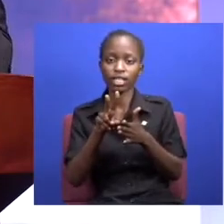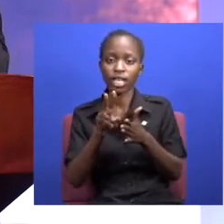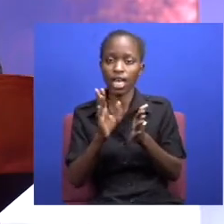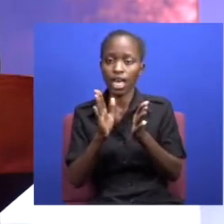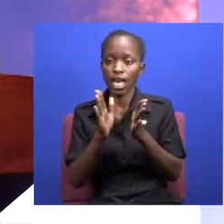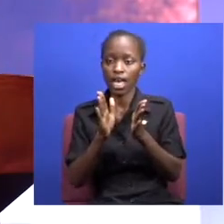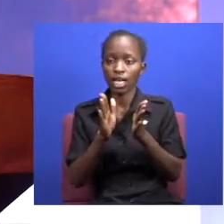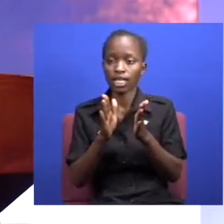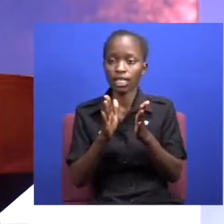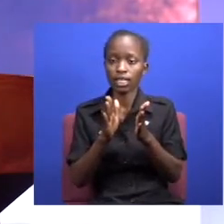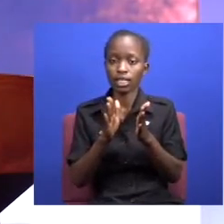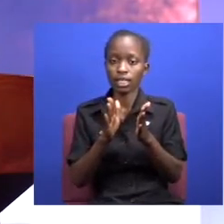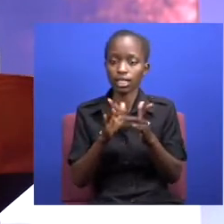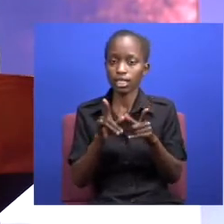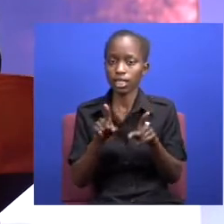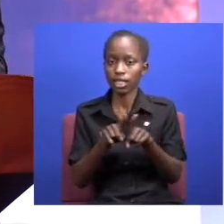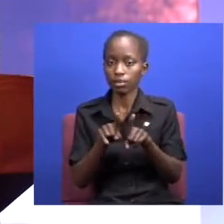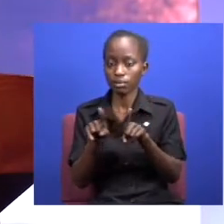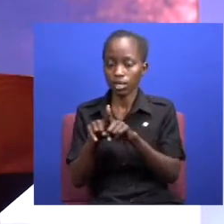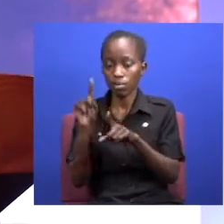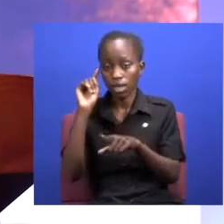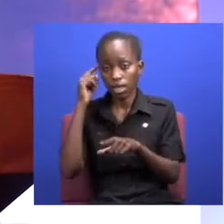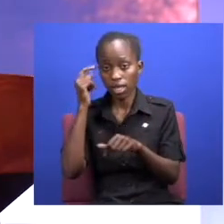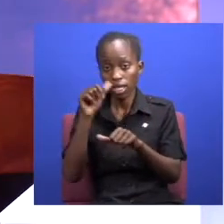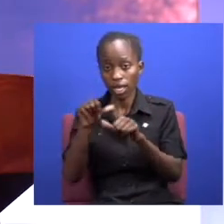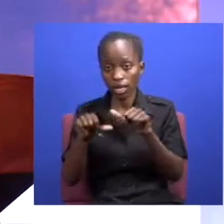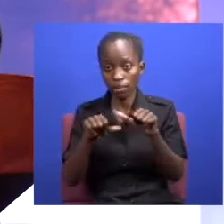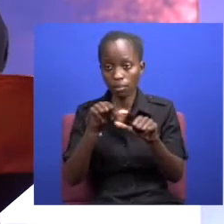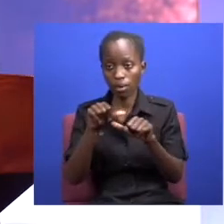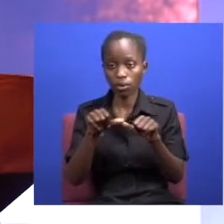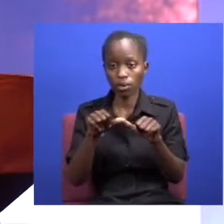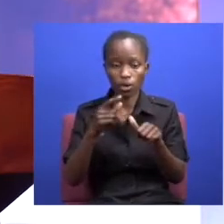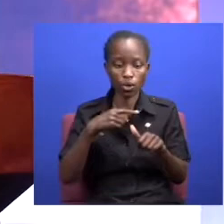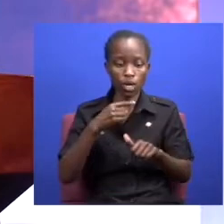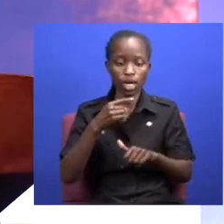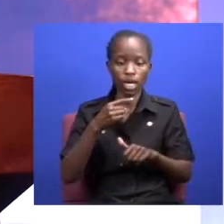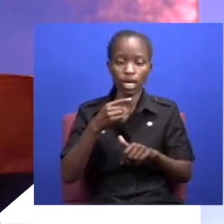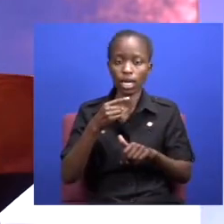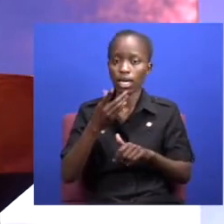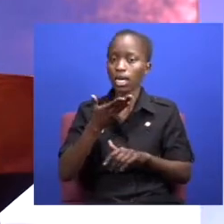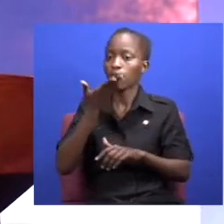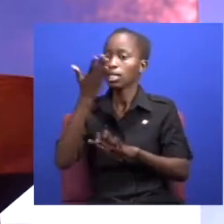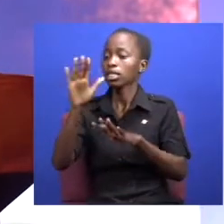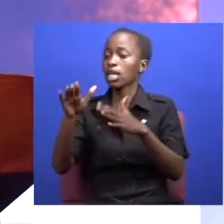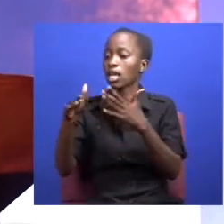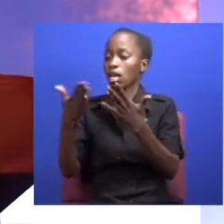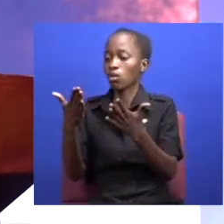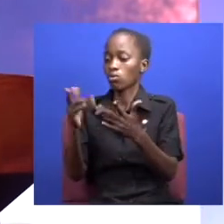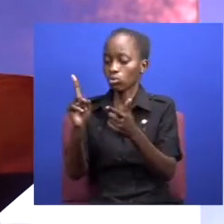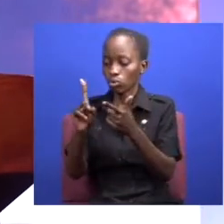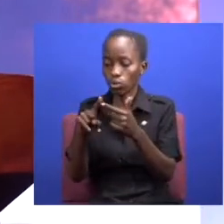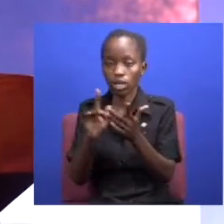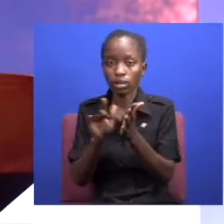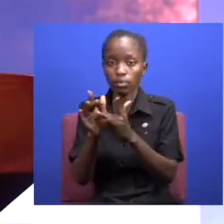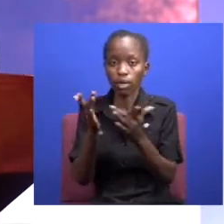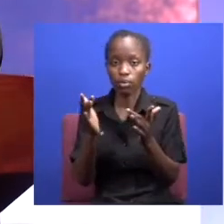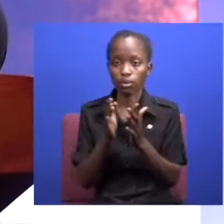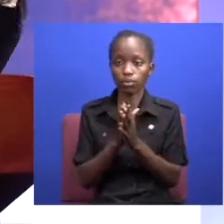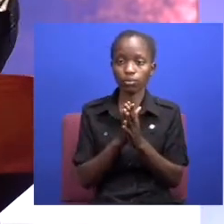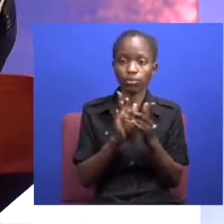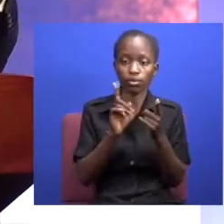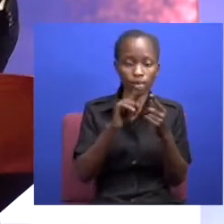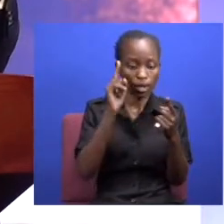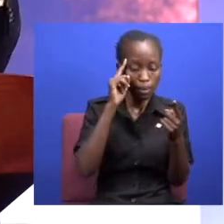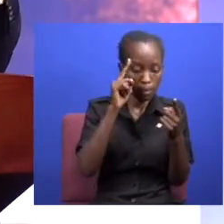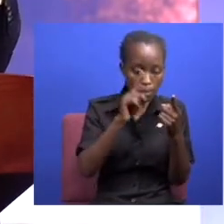and alongside that, consider what our response to the scriptures ought to be. So we're going to look at